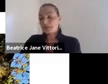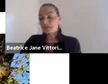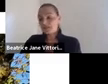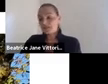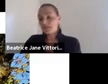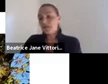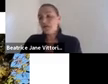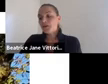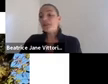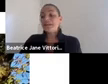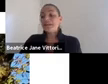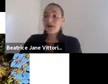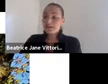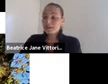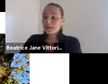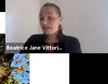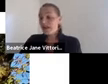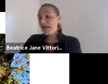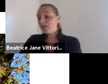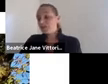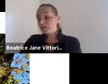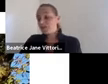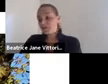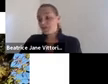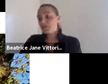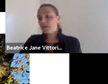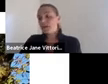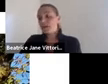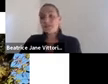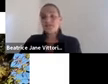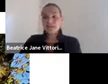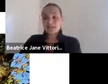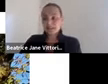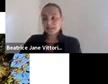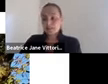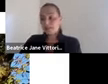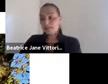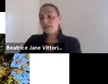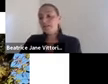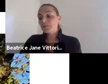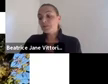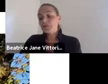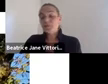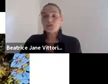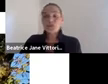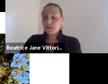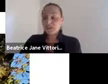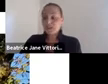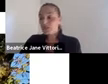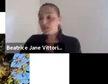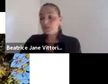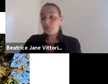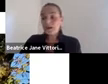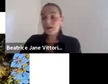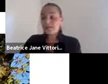other posters. We invited parents and community members to come and see the exhibit. The people from the church